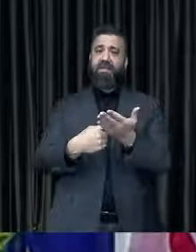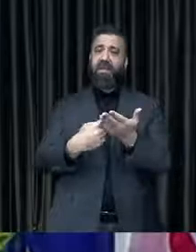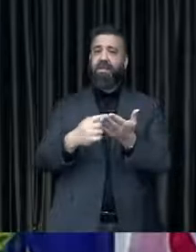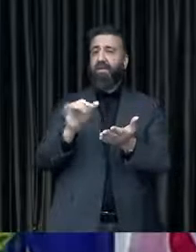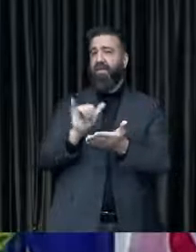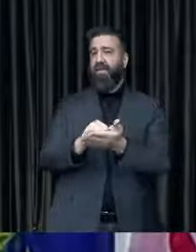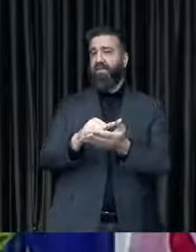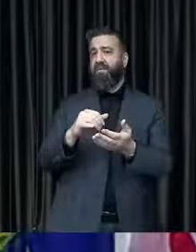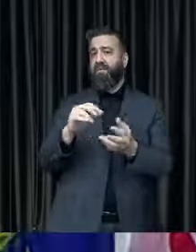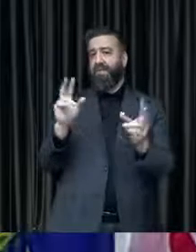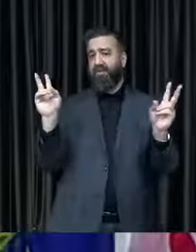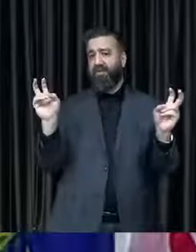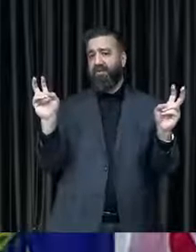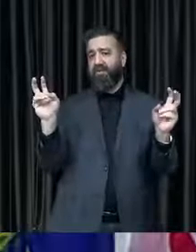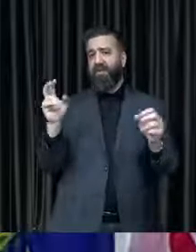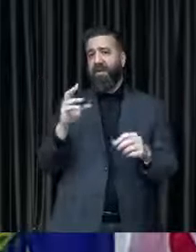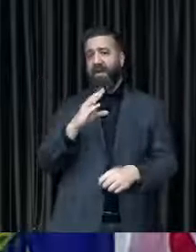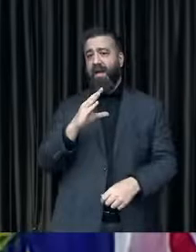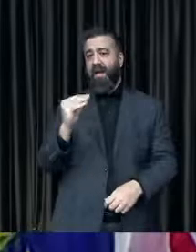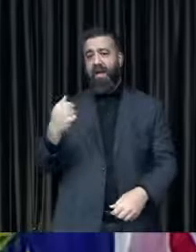expect, and I'm